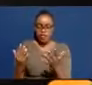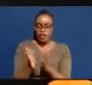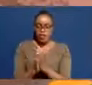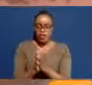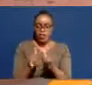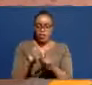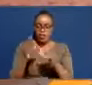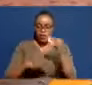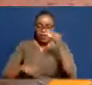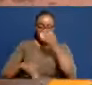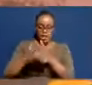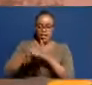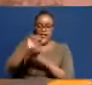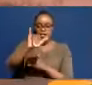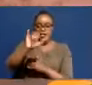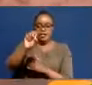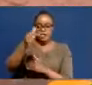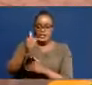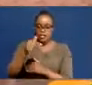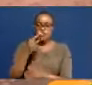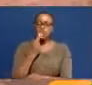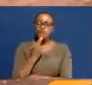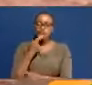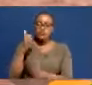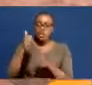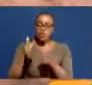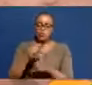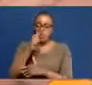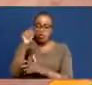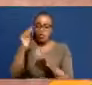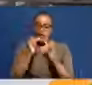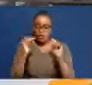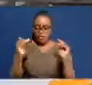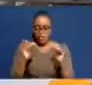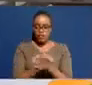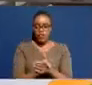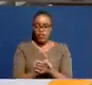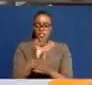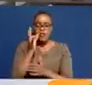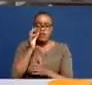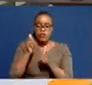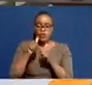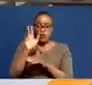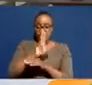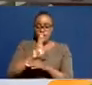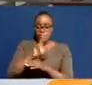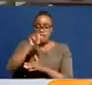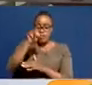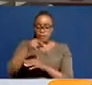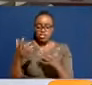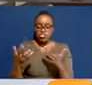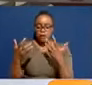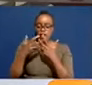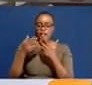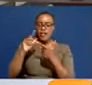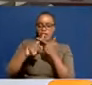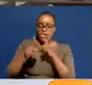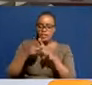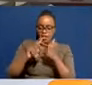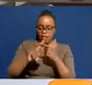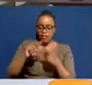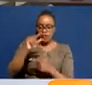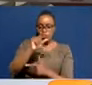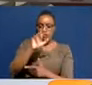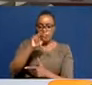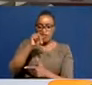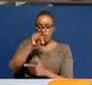then add the yeast. We add the sugars to the right levels. The fruits we are using have to match the standard of the grapes, which